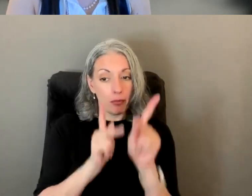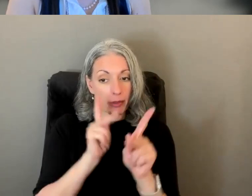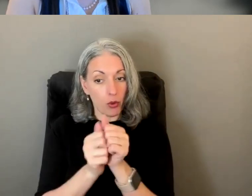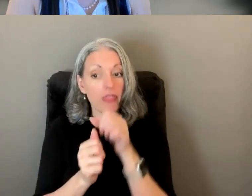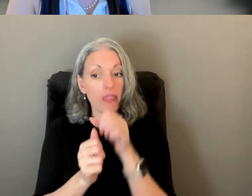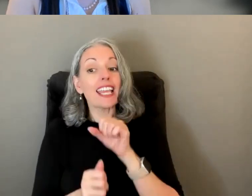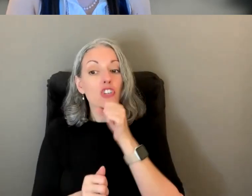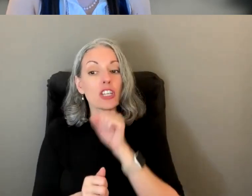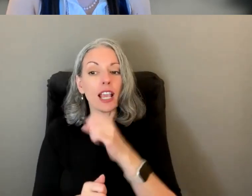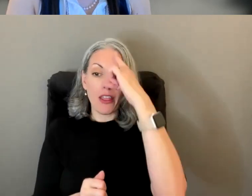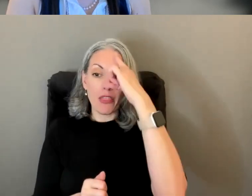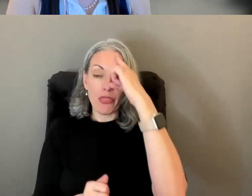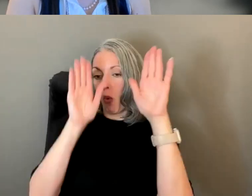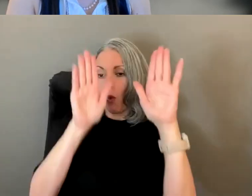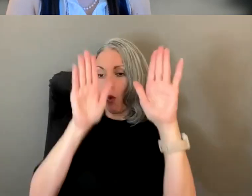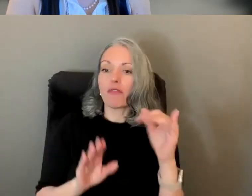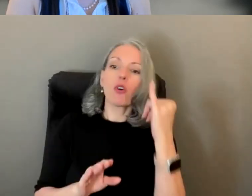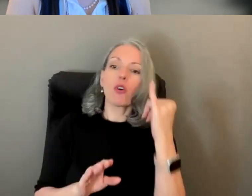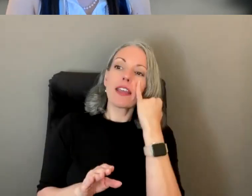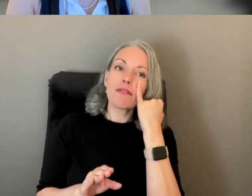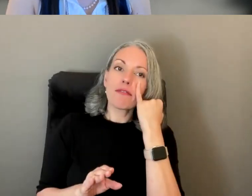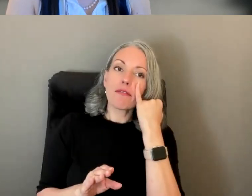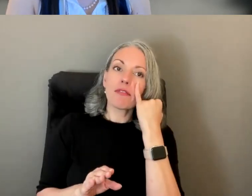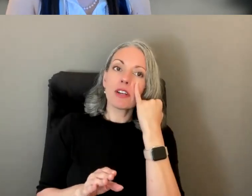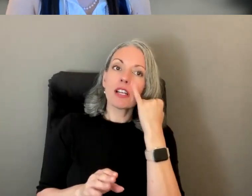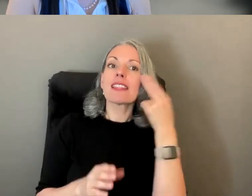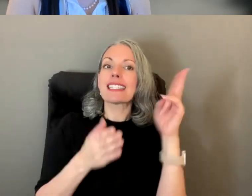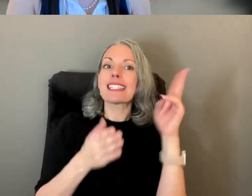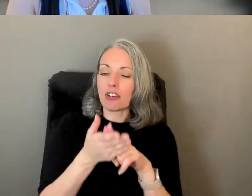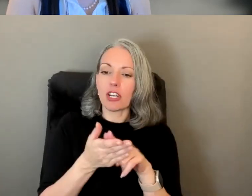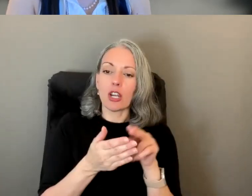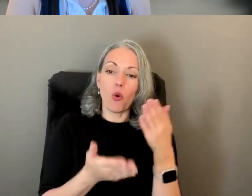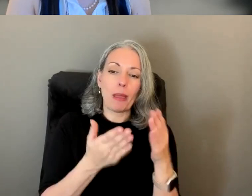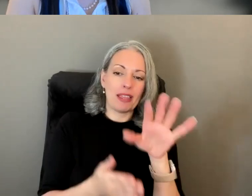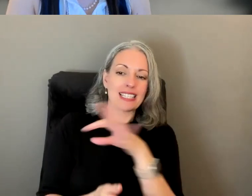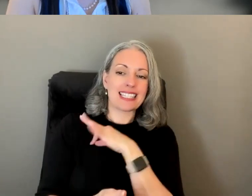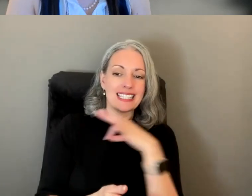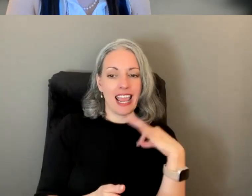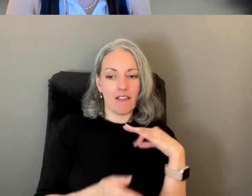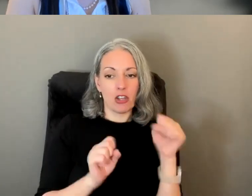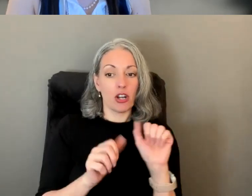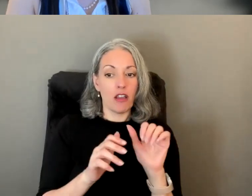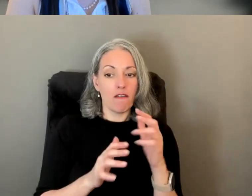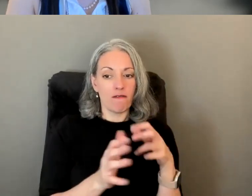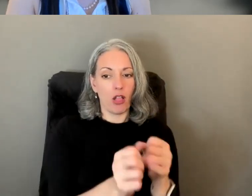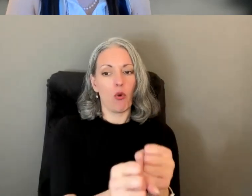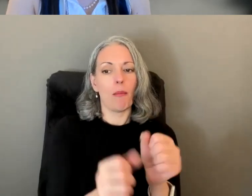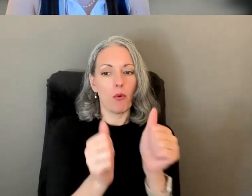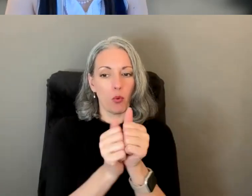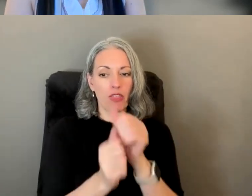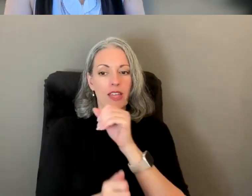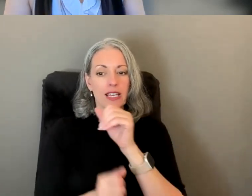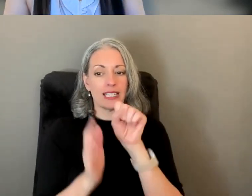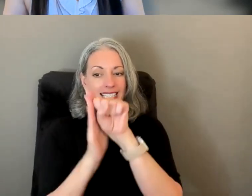would be great if the secretary or his staff could follow up with the State Council to